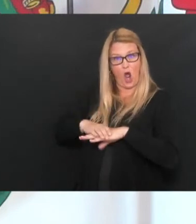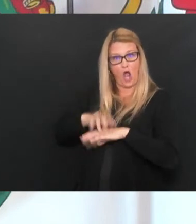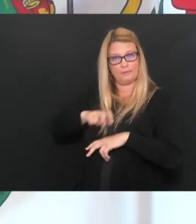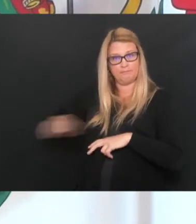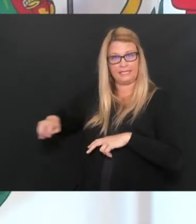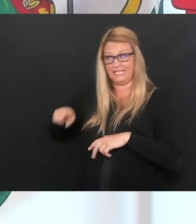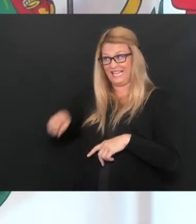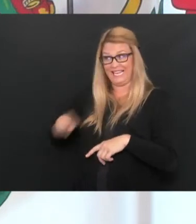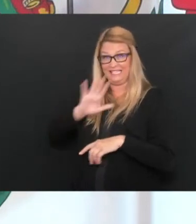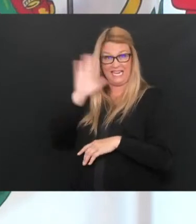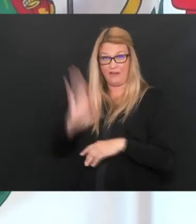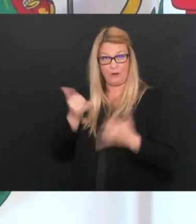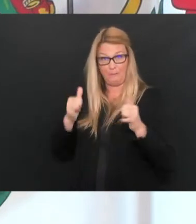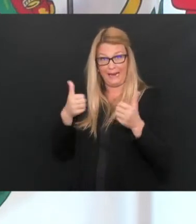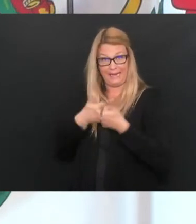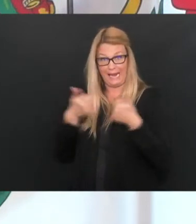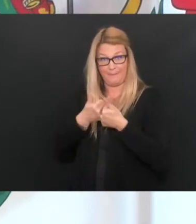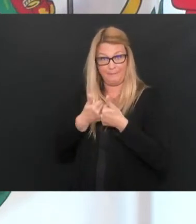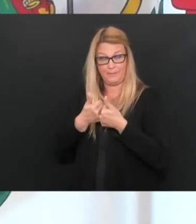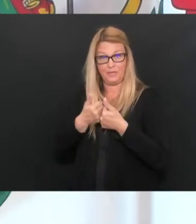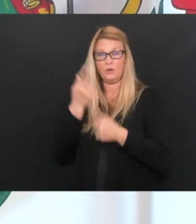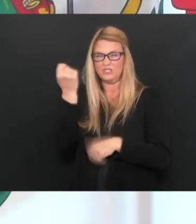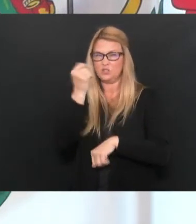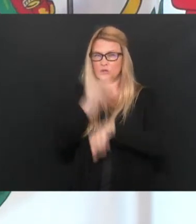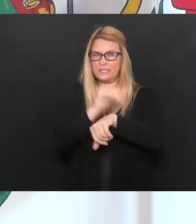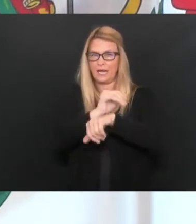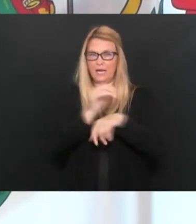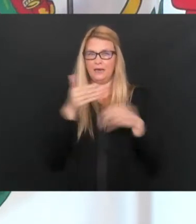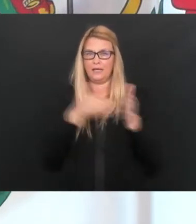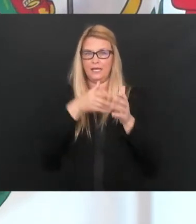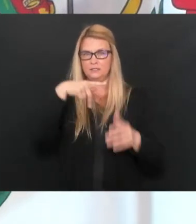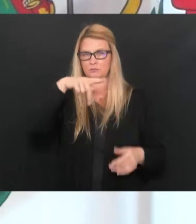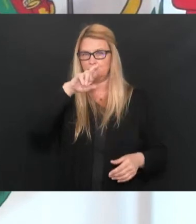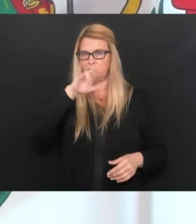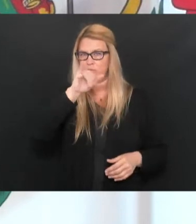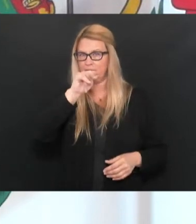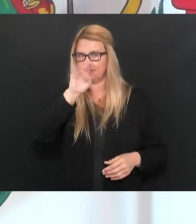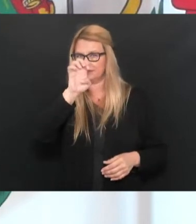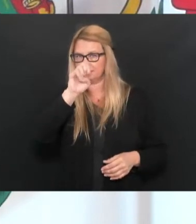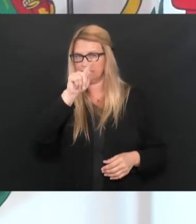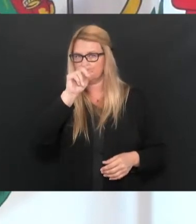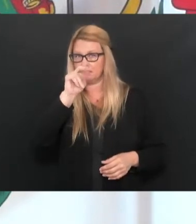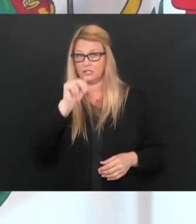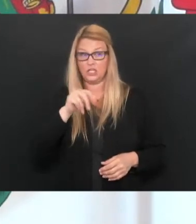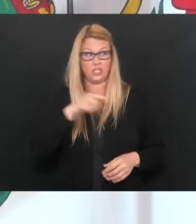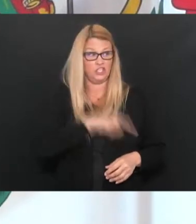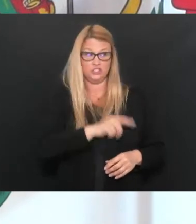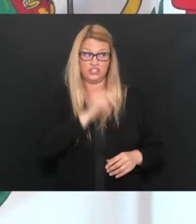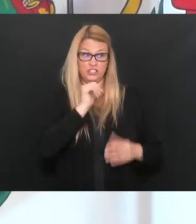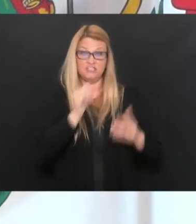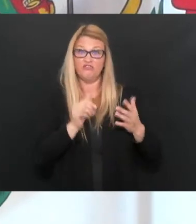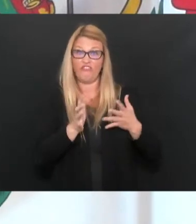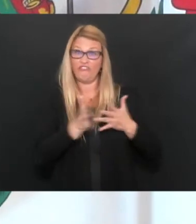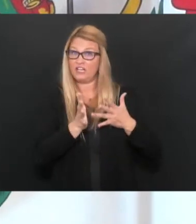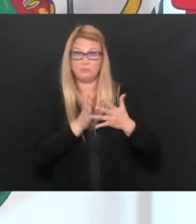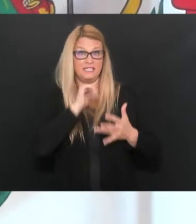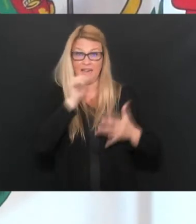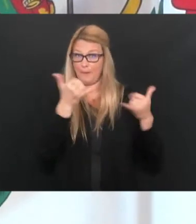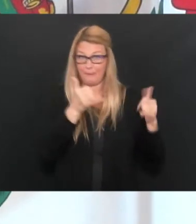a Tuesday night. We played Princeton. She didn't play in the game. She's a freshman. She did not play in the